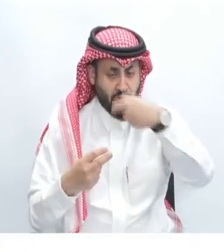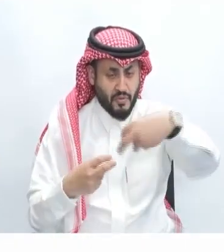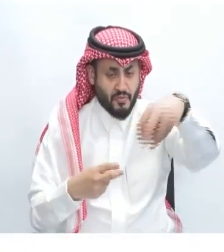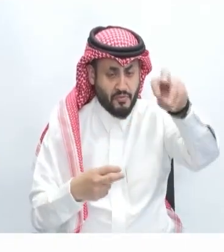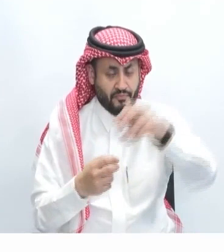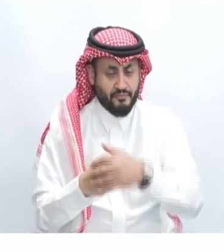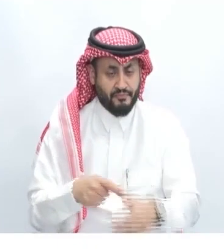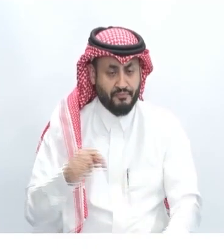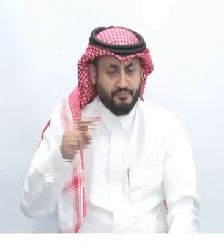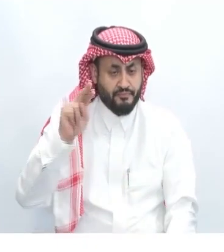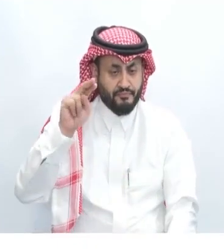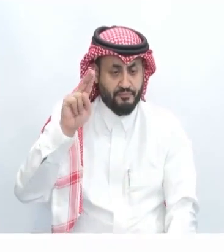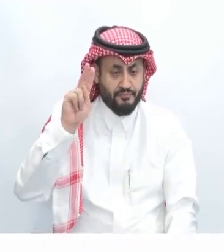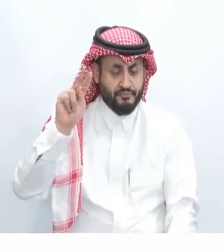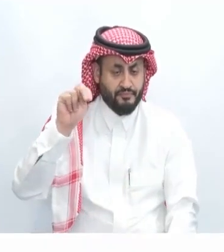trunks.